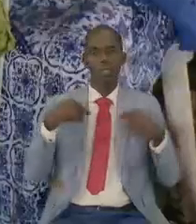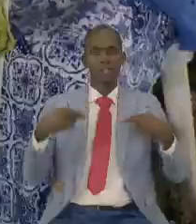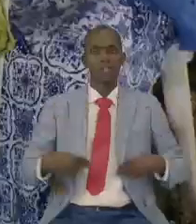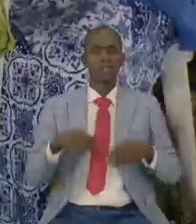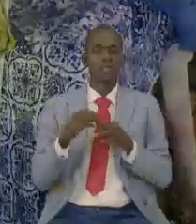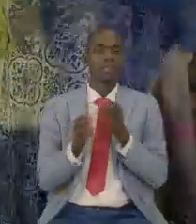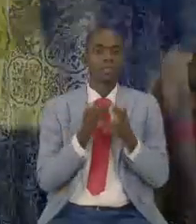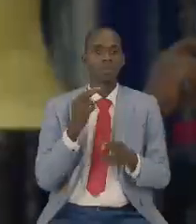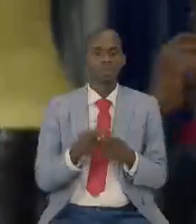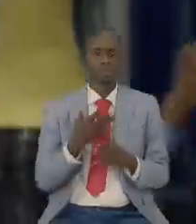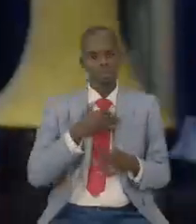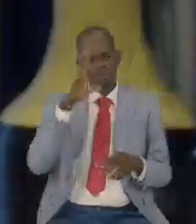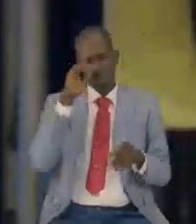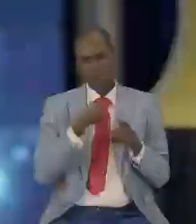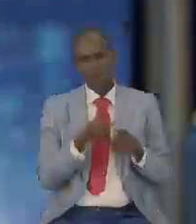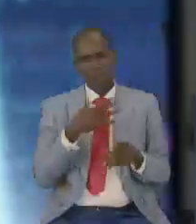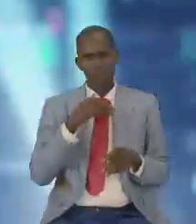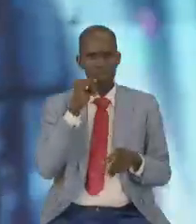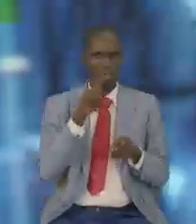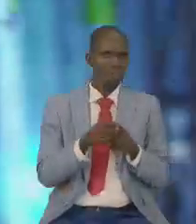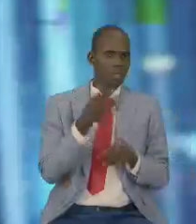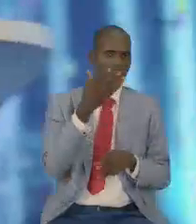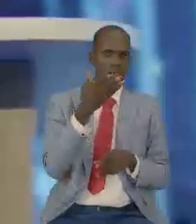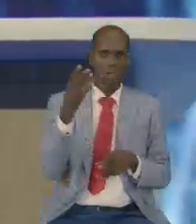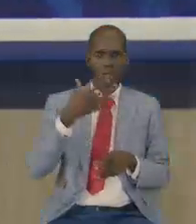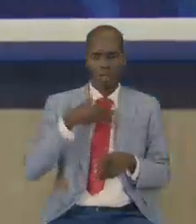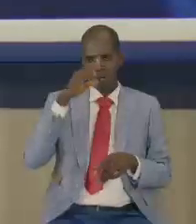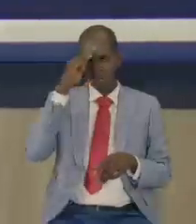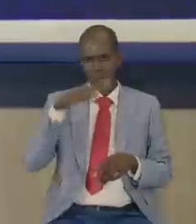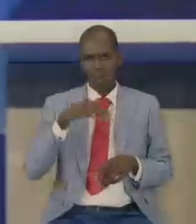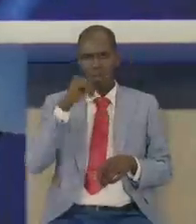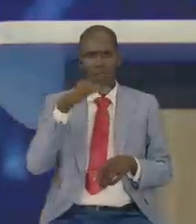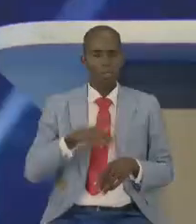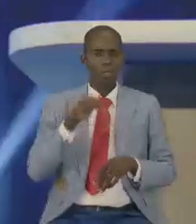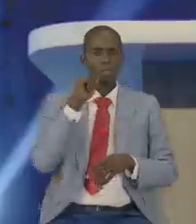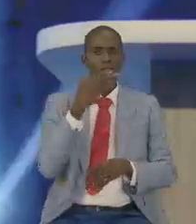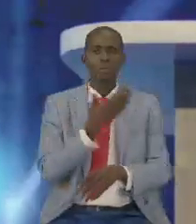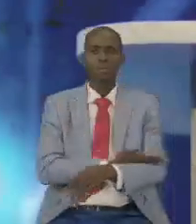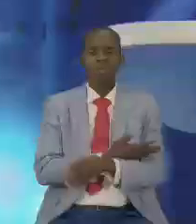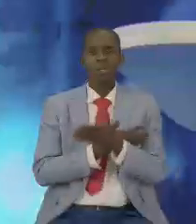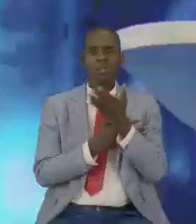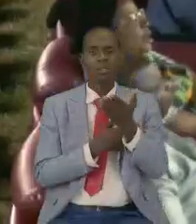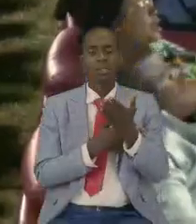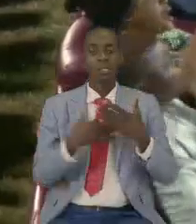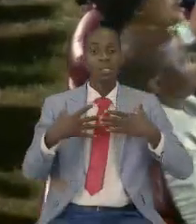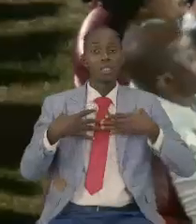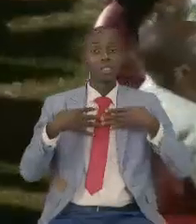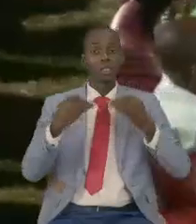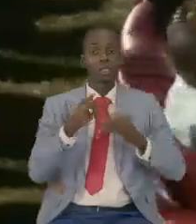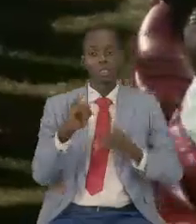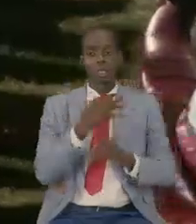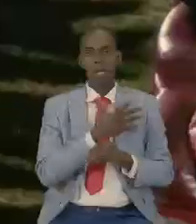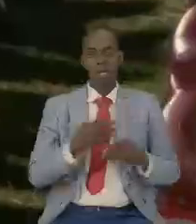my boy, my girl, my daughter there, healing and health coming your way. You